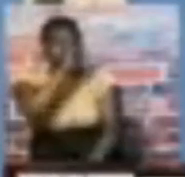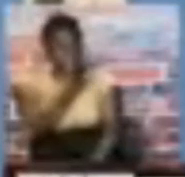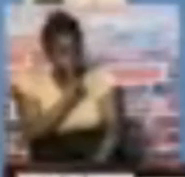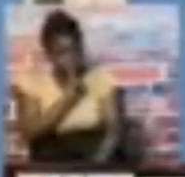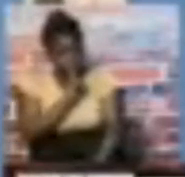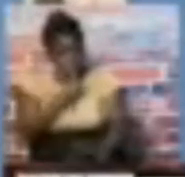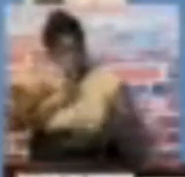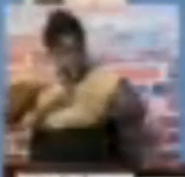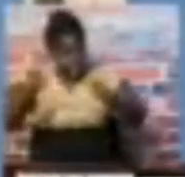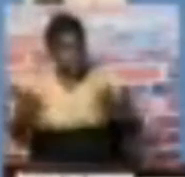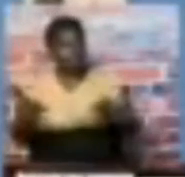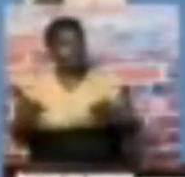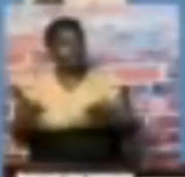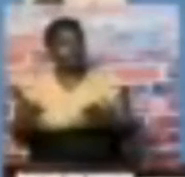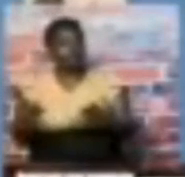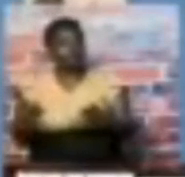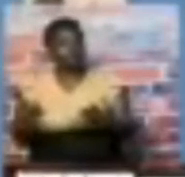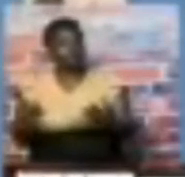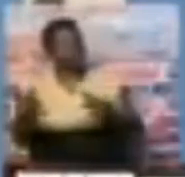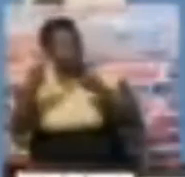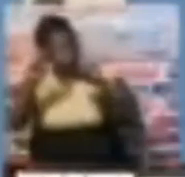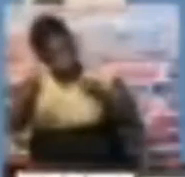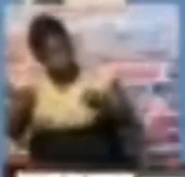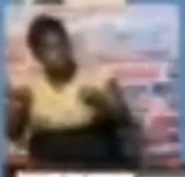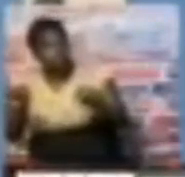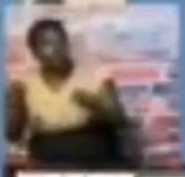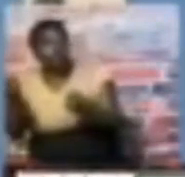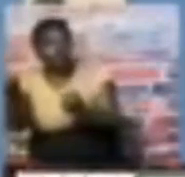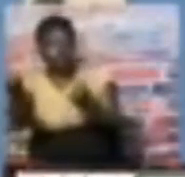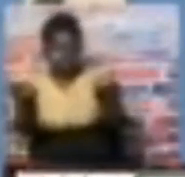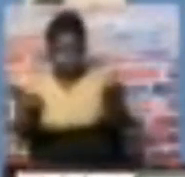has been. No vehicles,